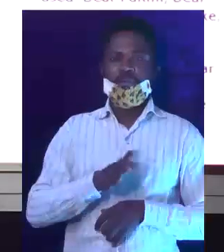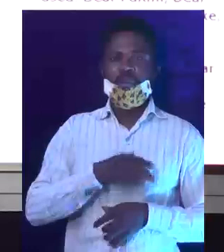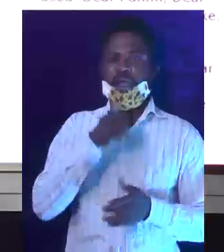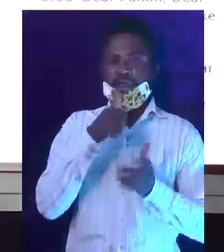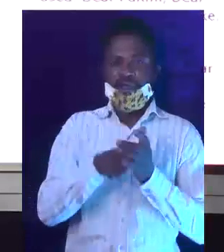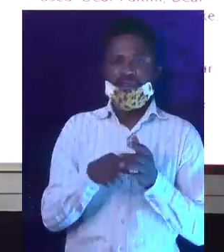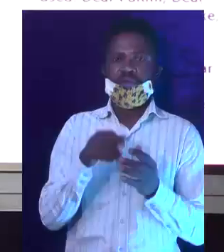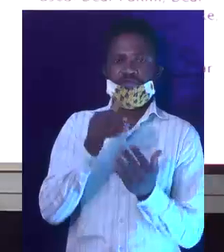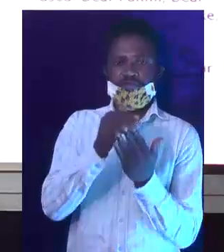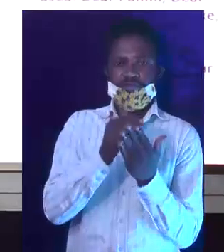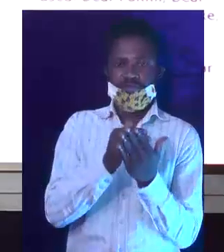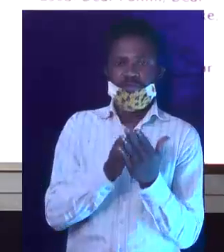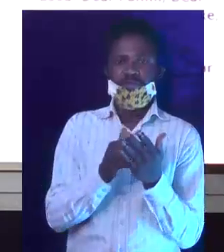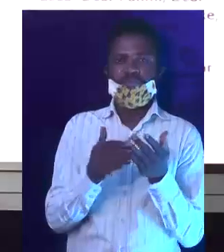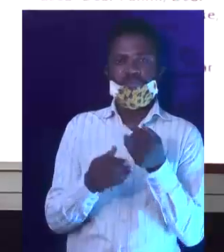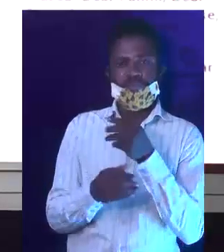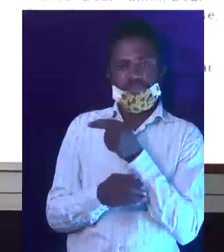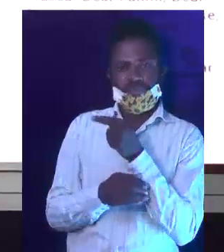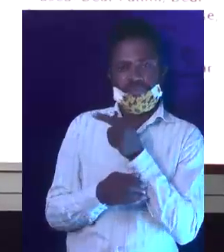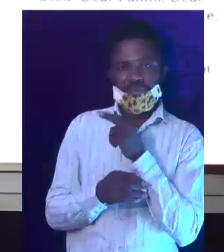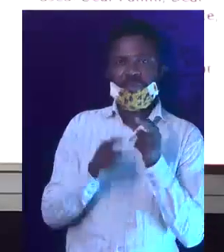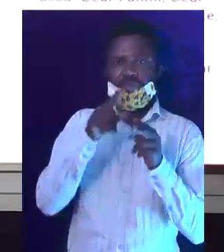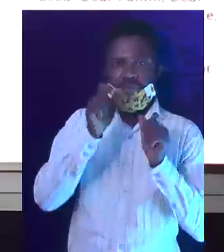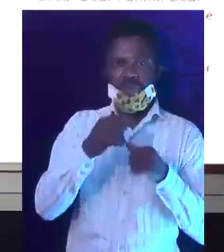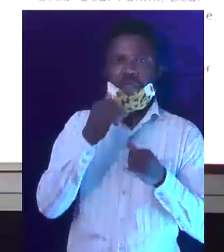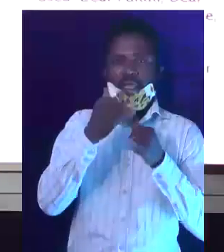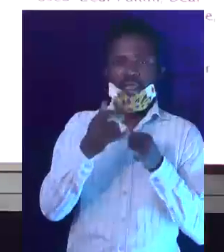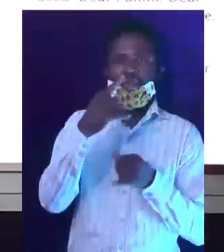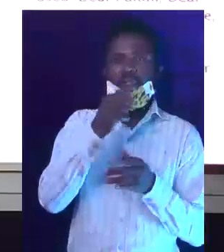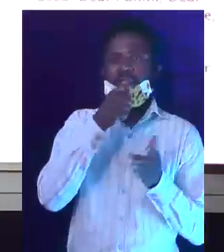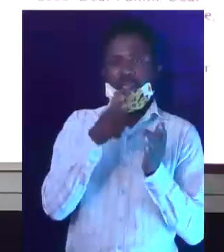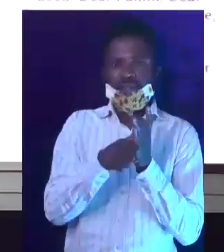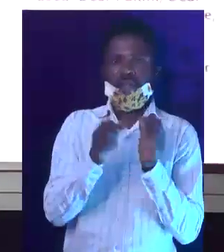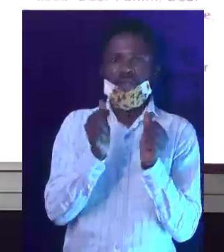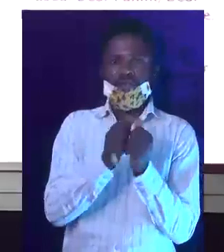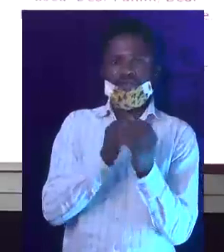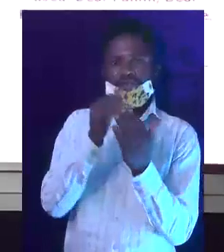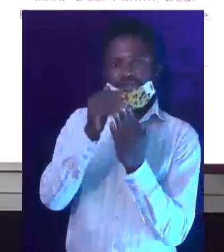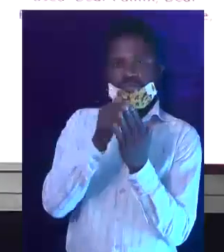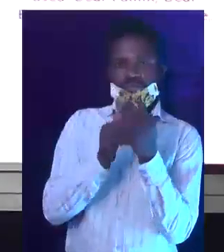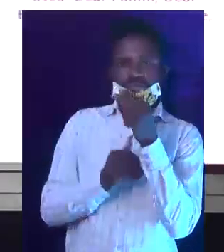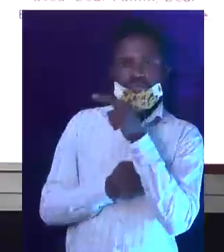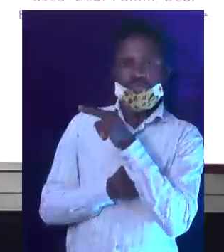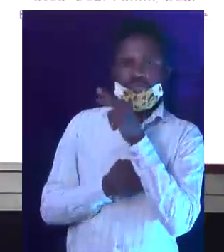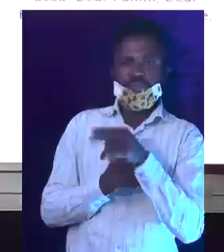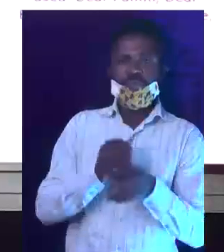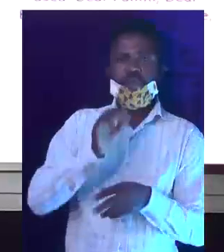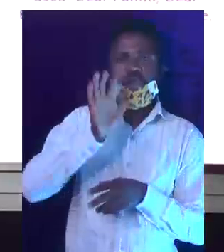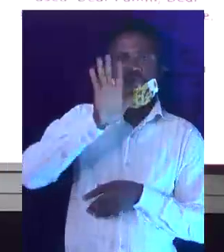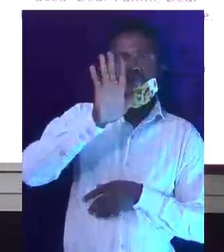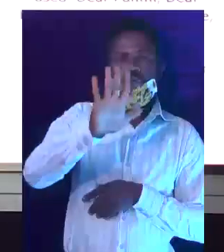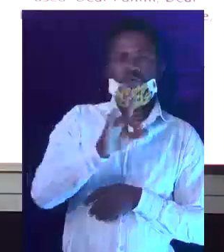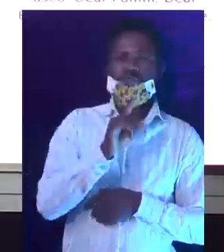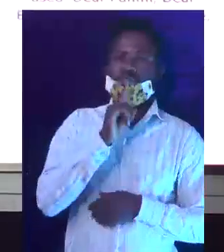with the following. You can end an informal letter with the following. Yours